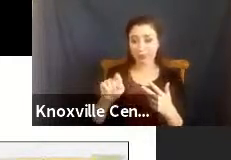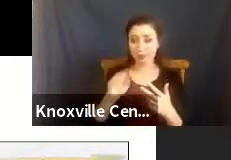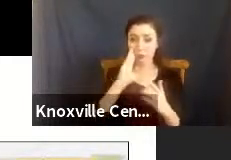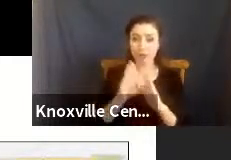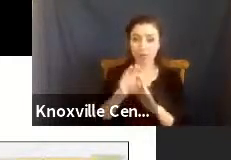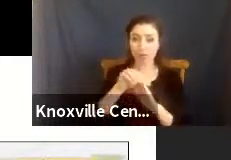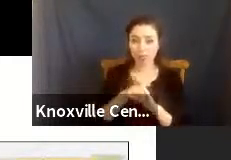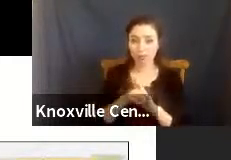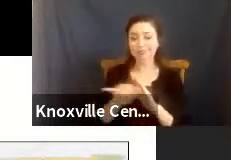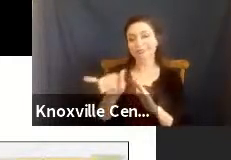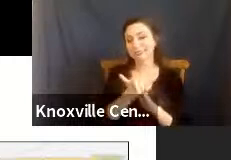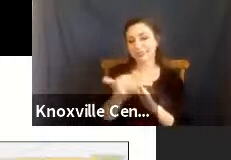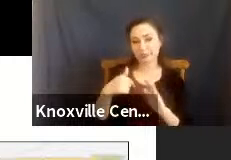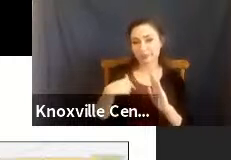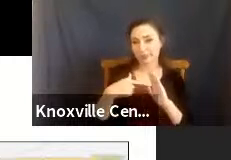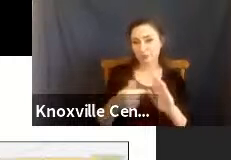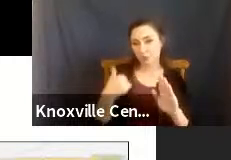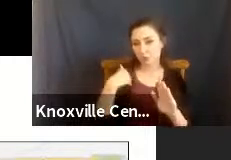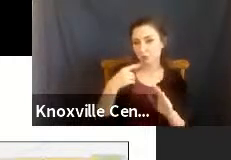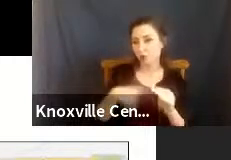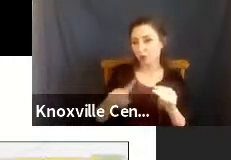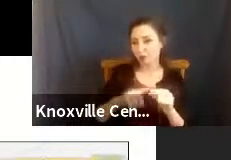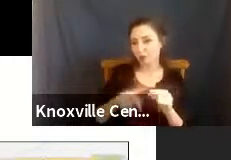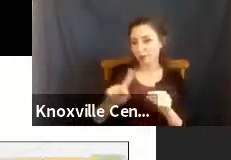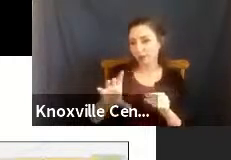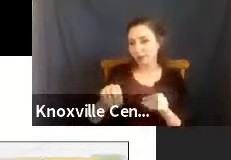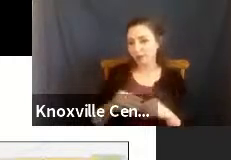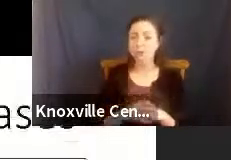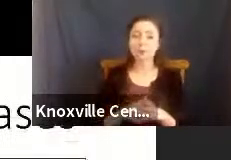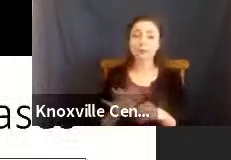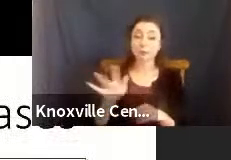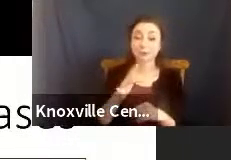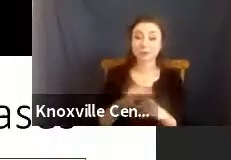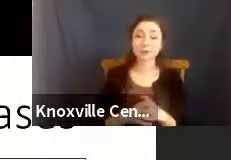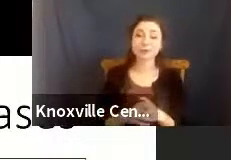same graph I've already showed you of Knox County. Next slide, please.